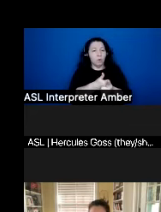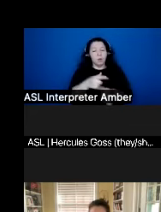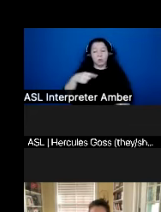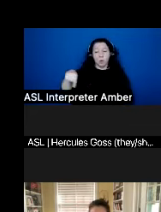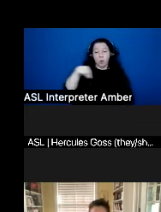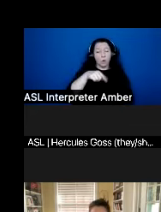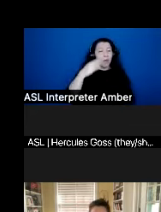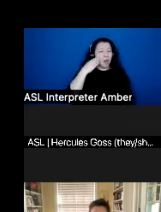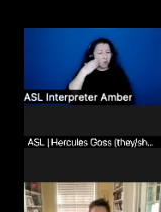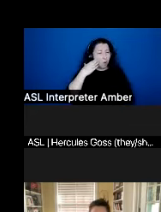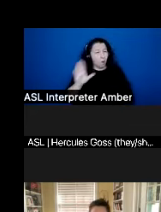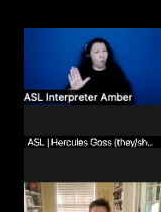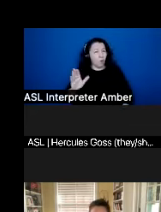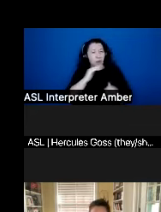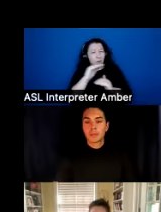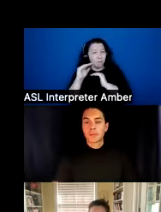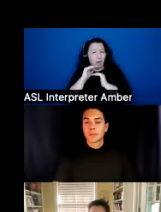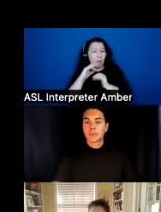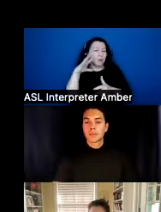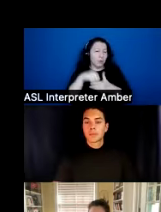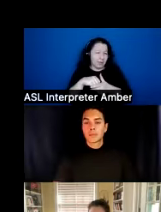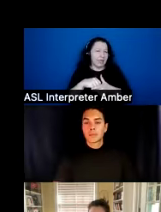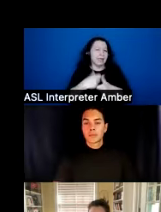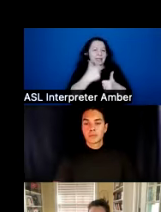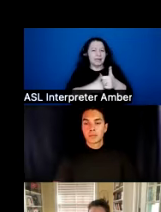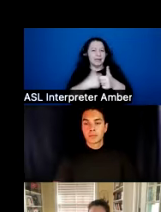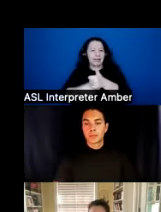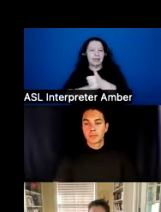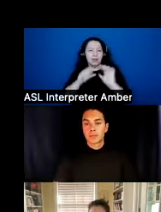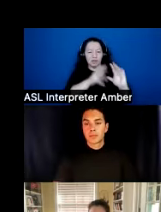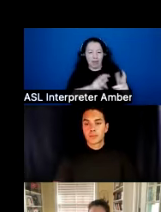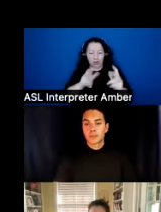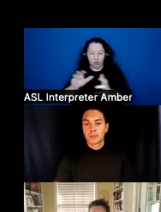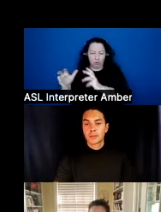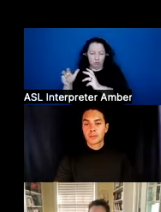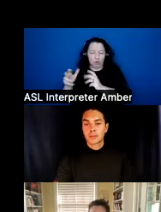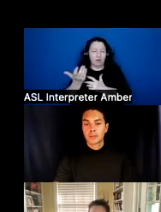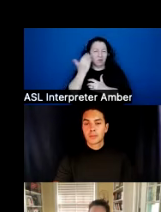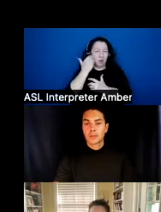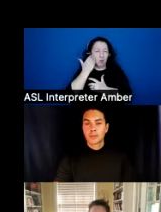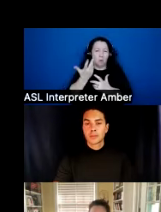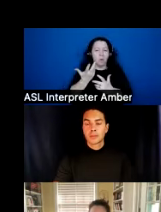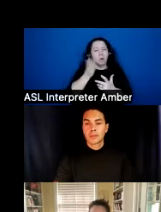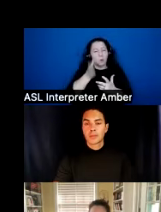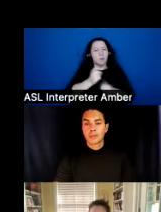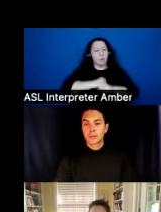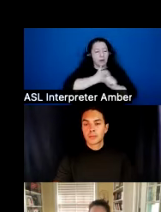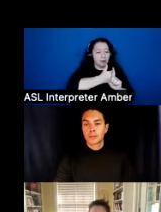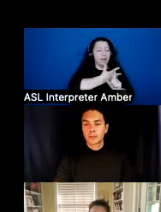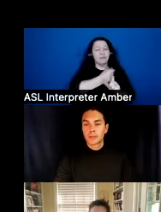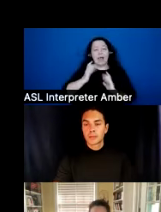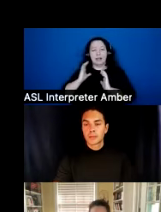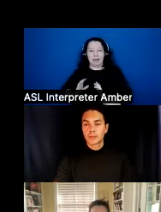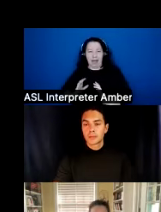their boundaries within each category, so that they're protecting themselves and their